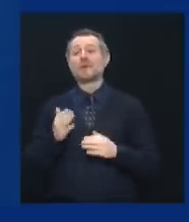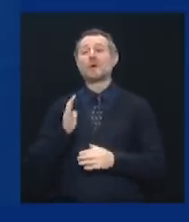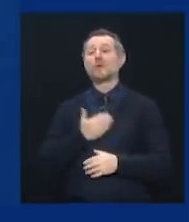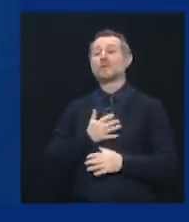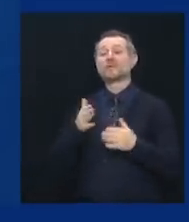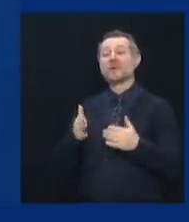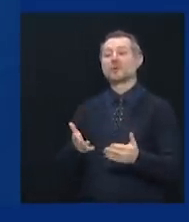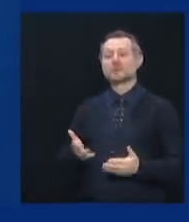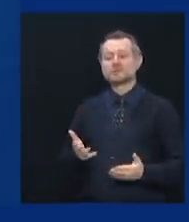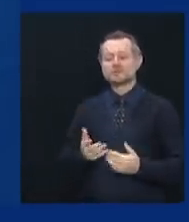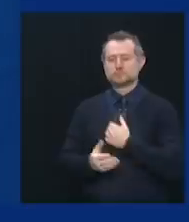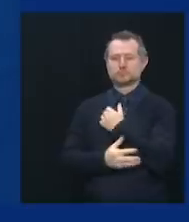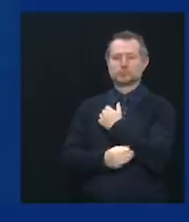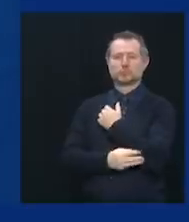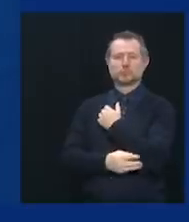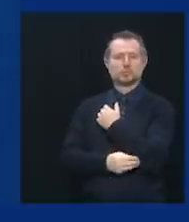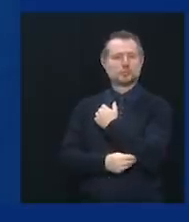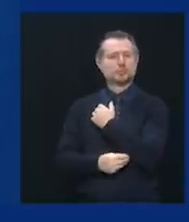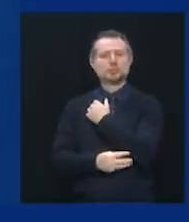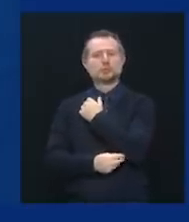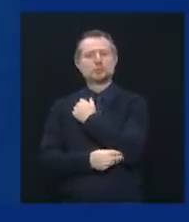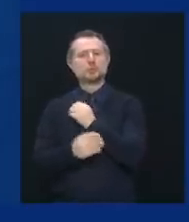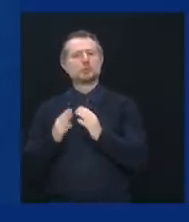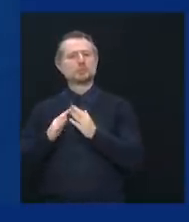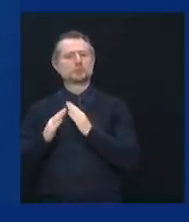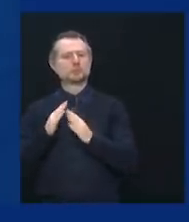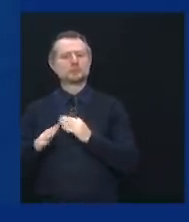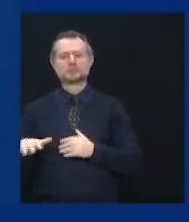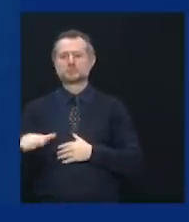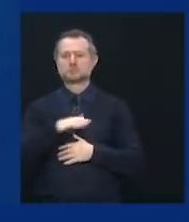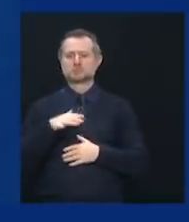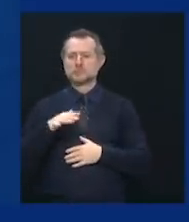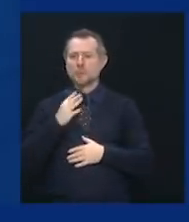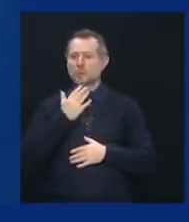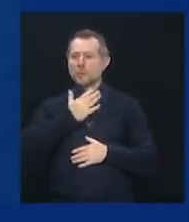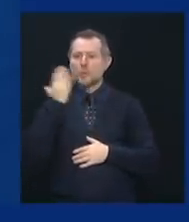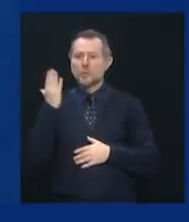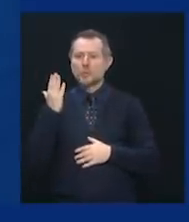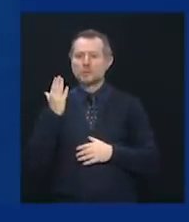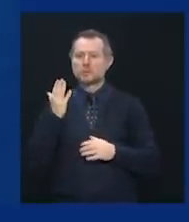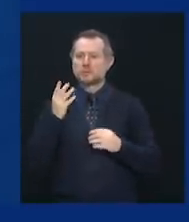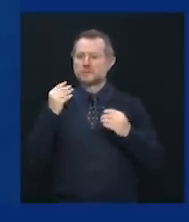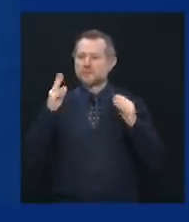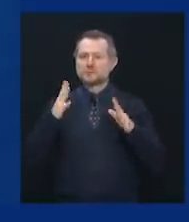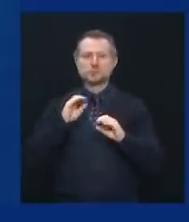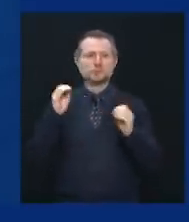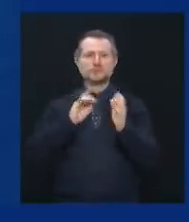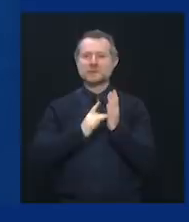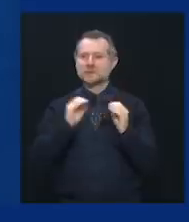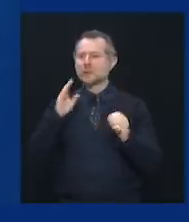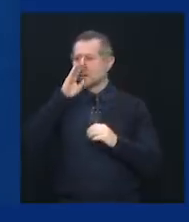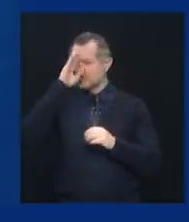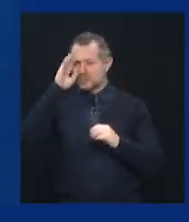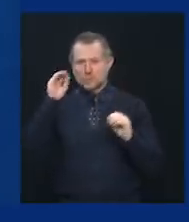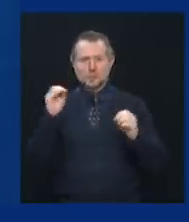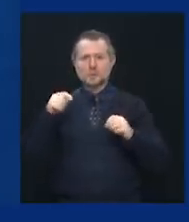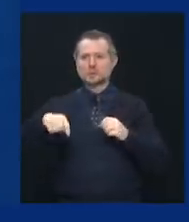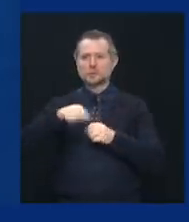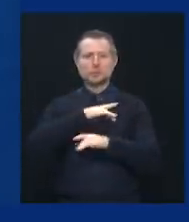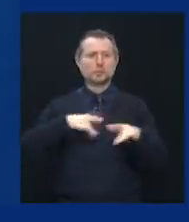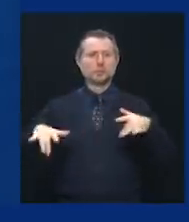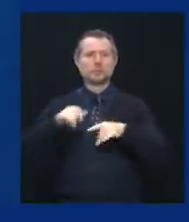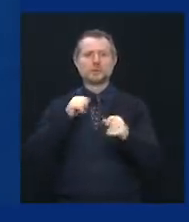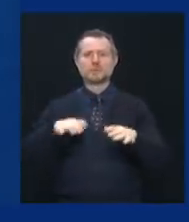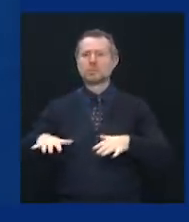special focus on poorer communities, where they don't have those pharmacies, they don't have the hospitals, so-called healthcare deserts. And we'll